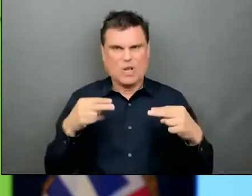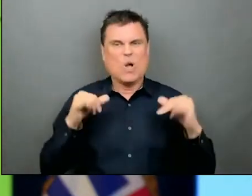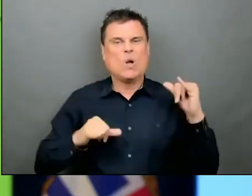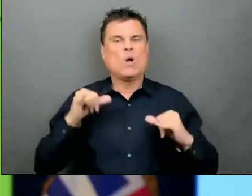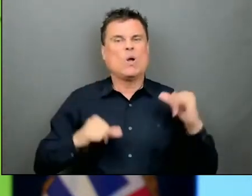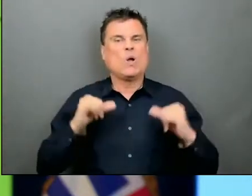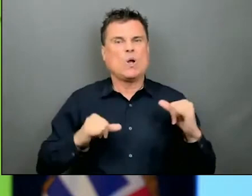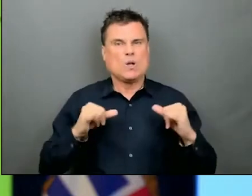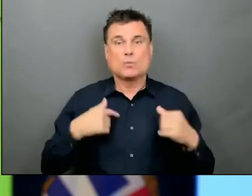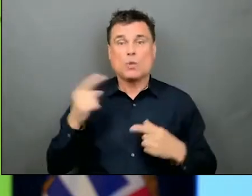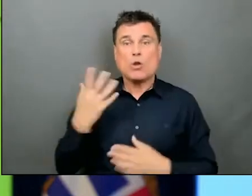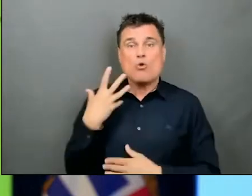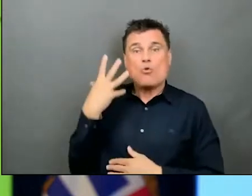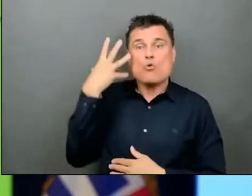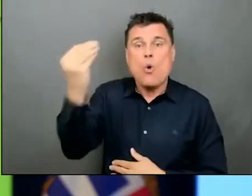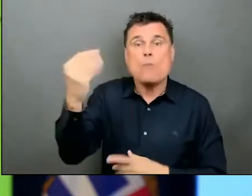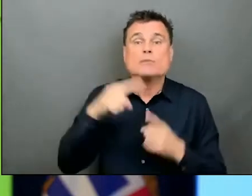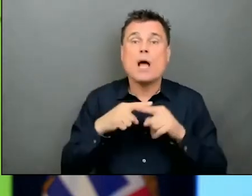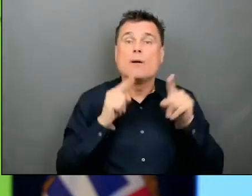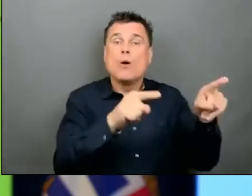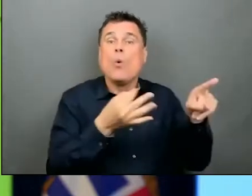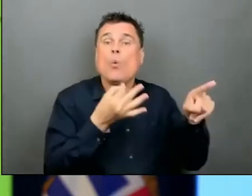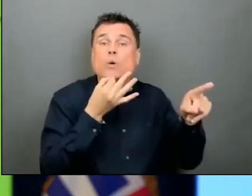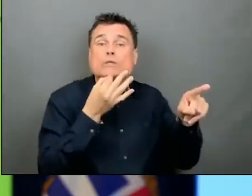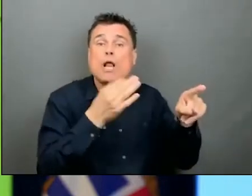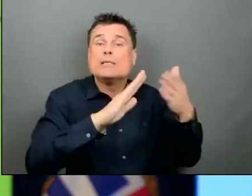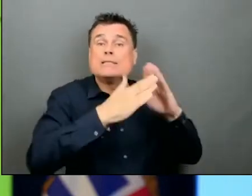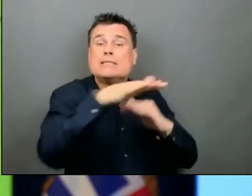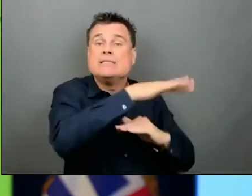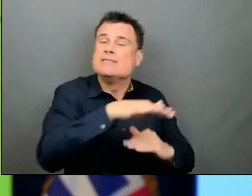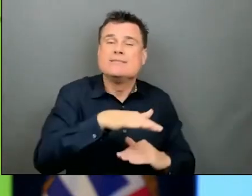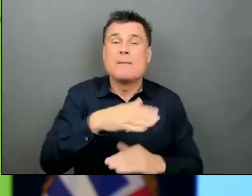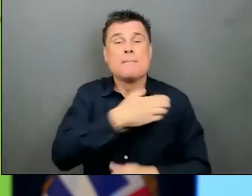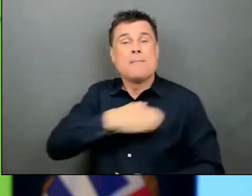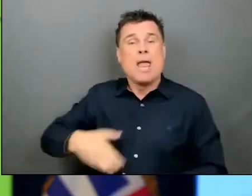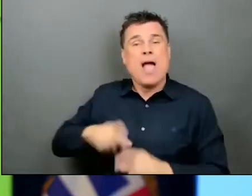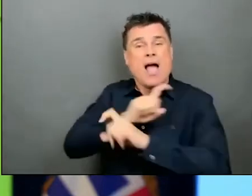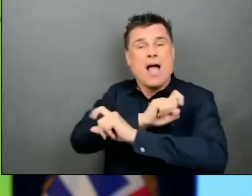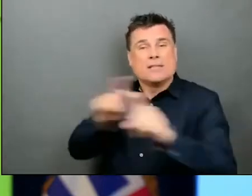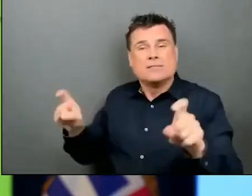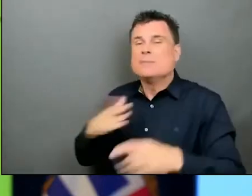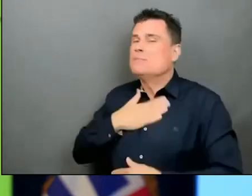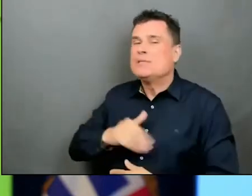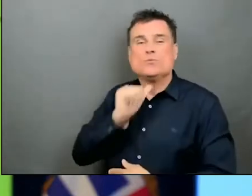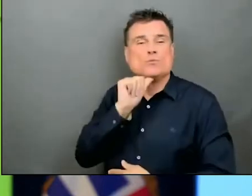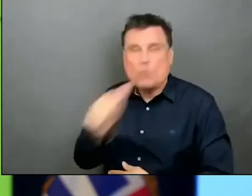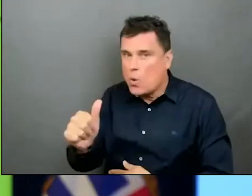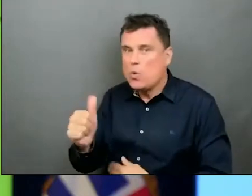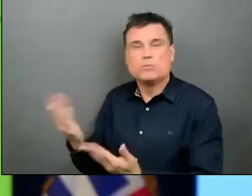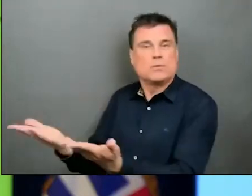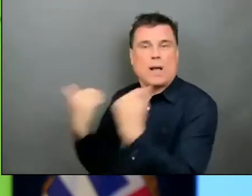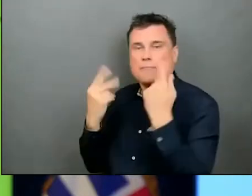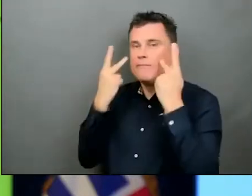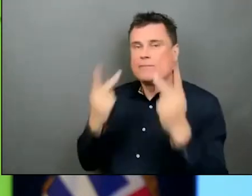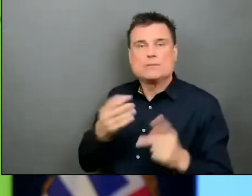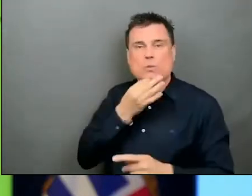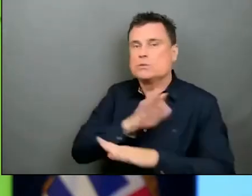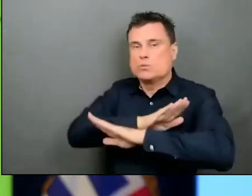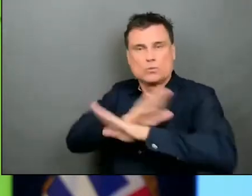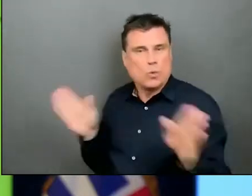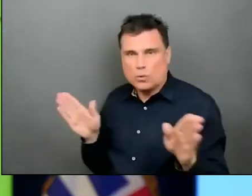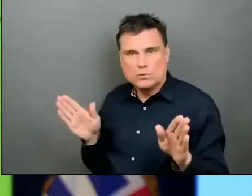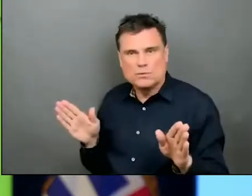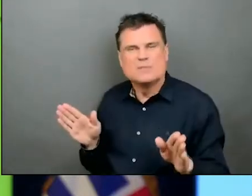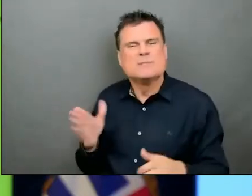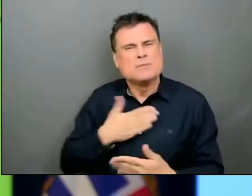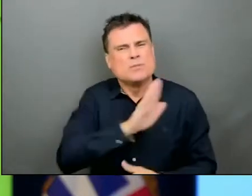mayor, for example, is explicitly asking people not to visit right now. We need to make common sense decisions on how to